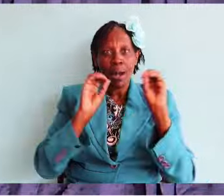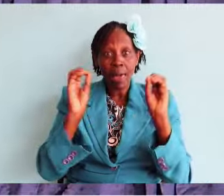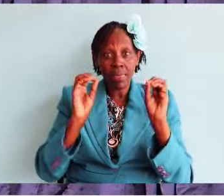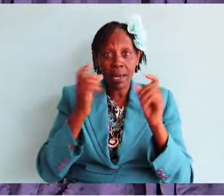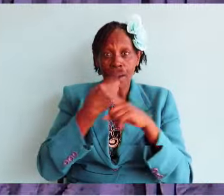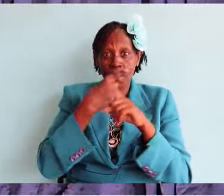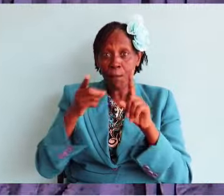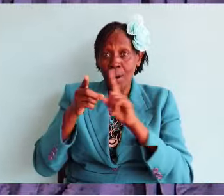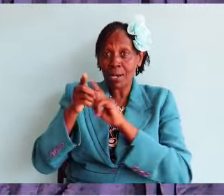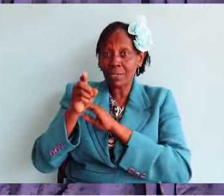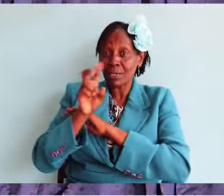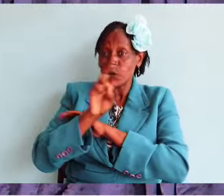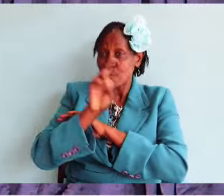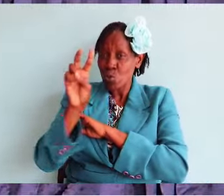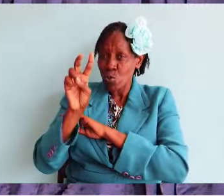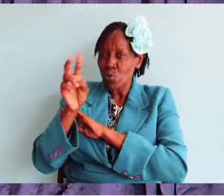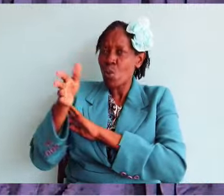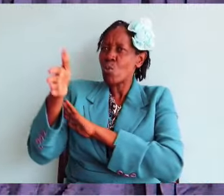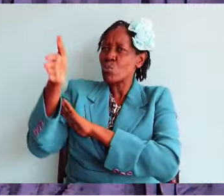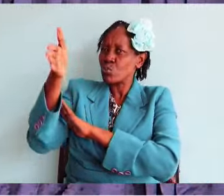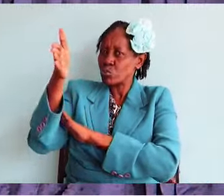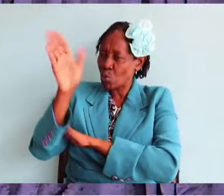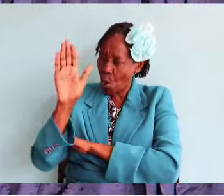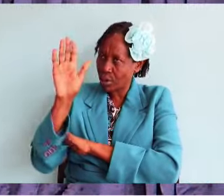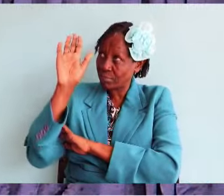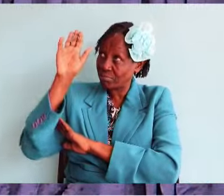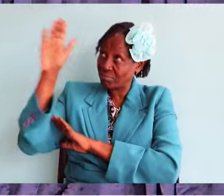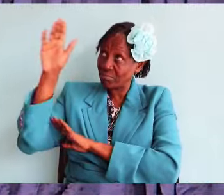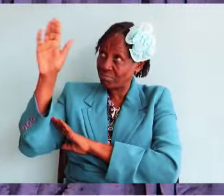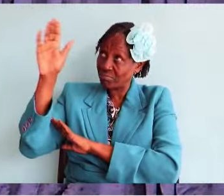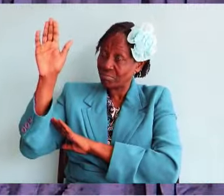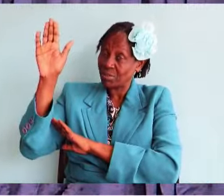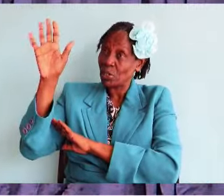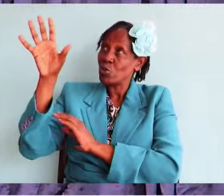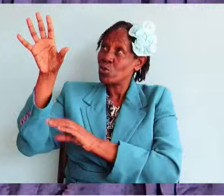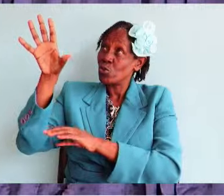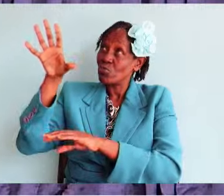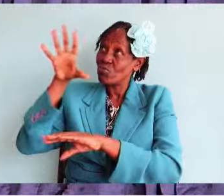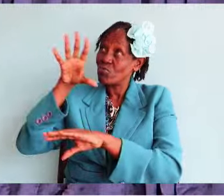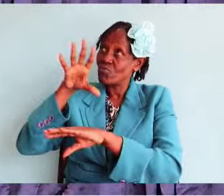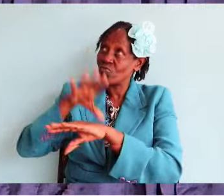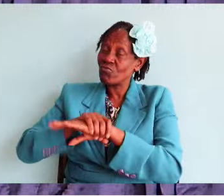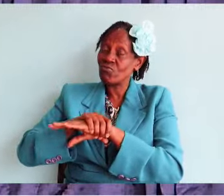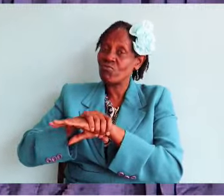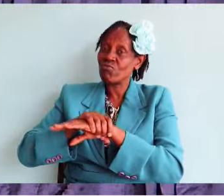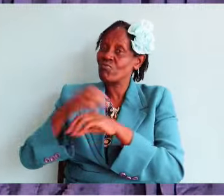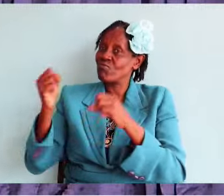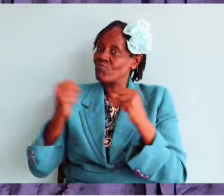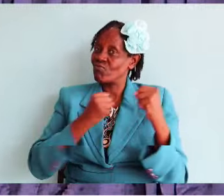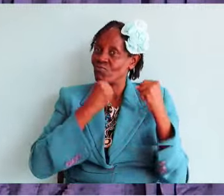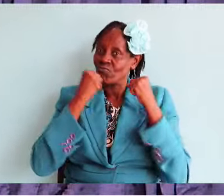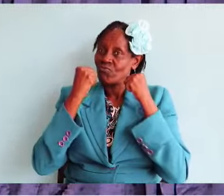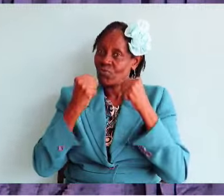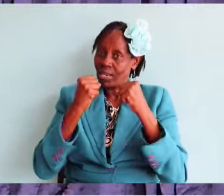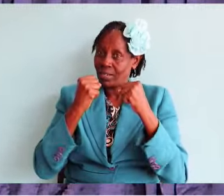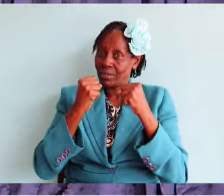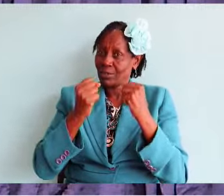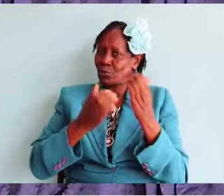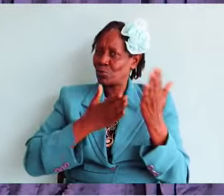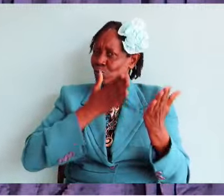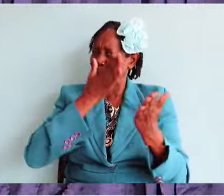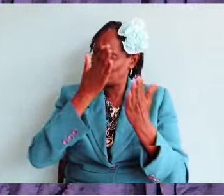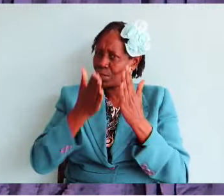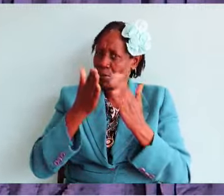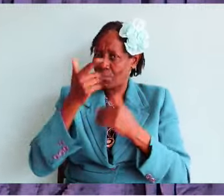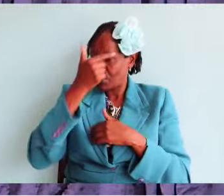Look up to God, and you will get strength to do it. And when you look up to God and he gives you the strength to do